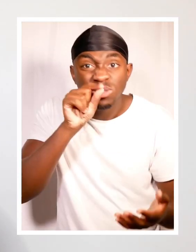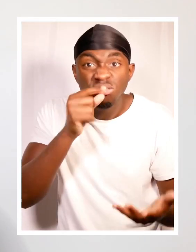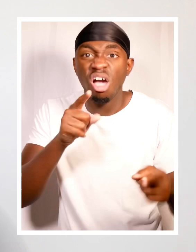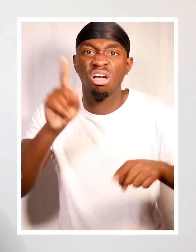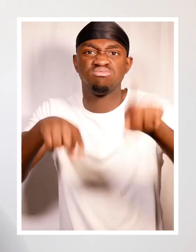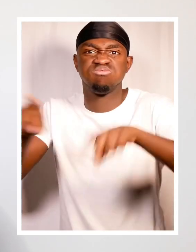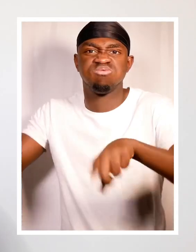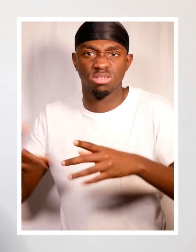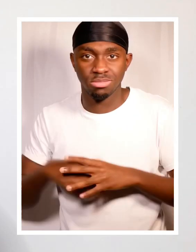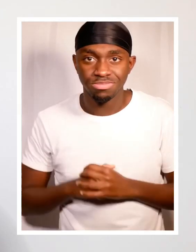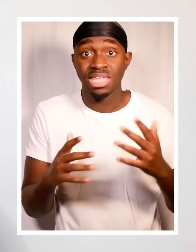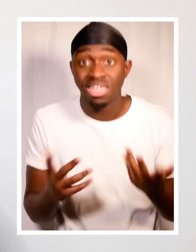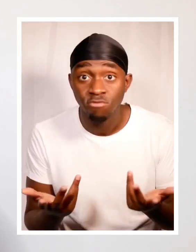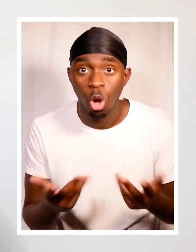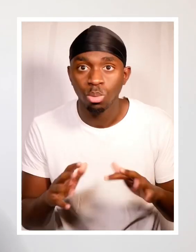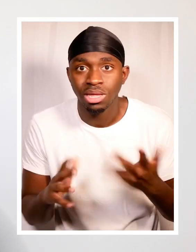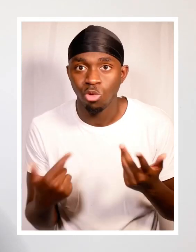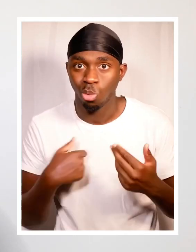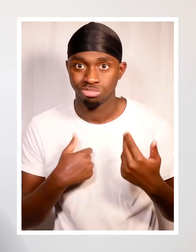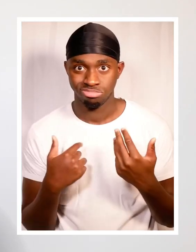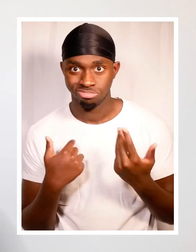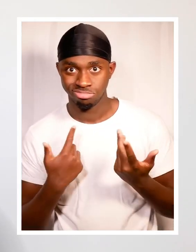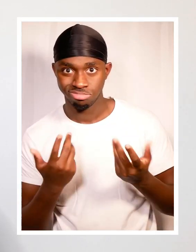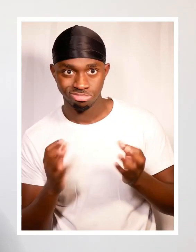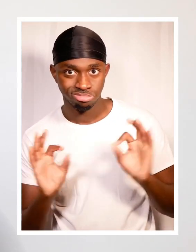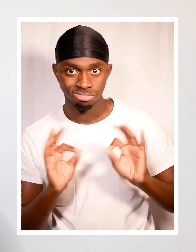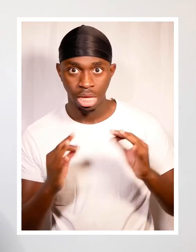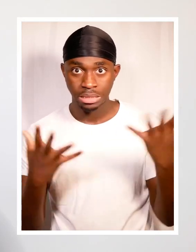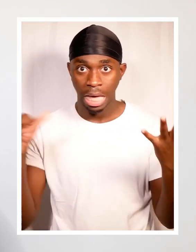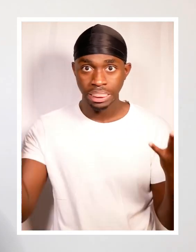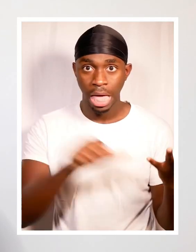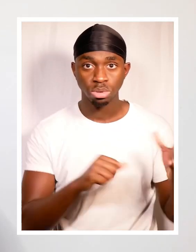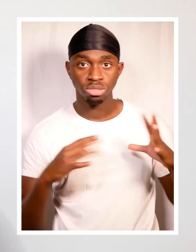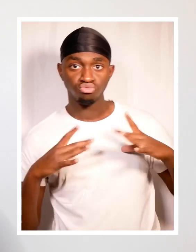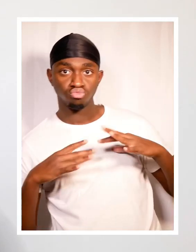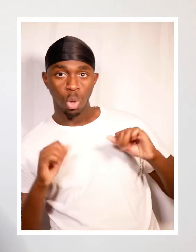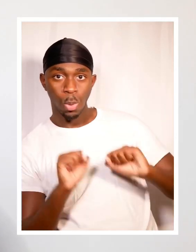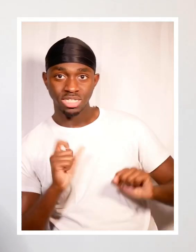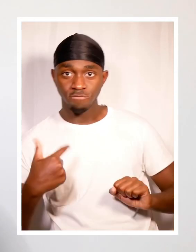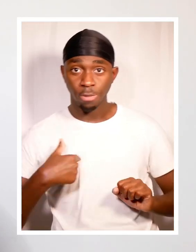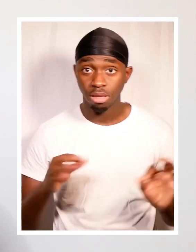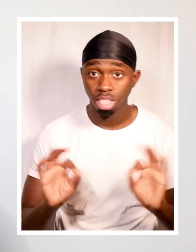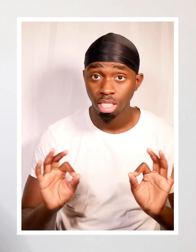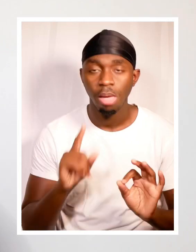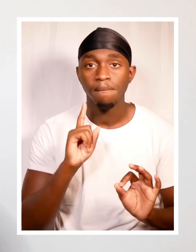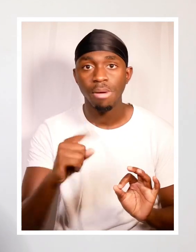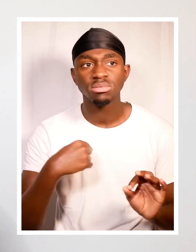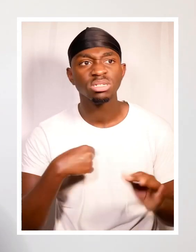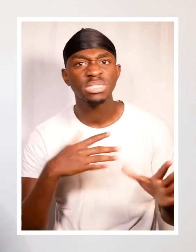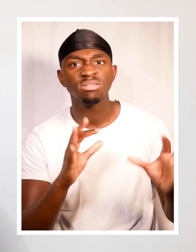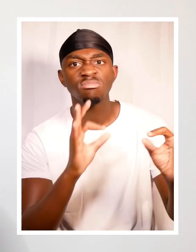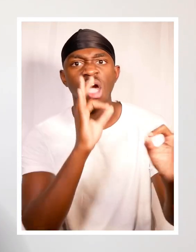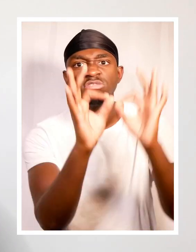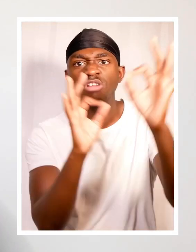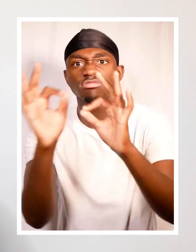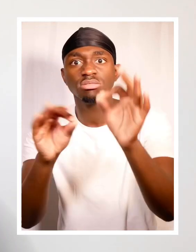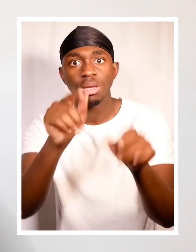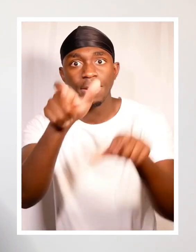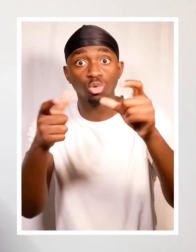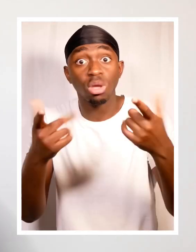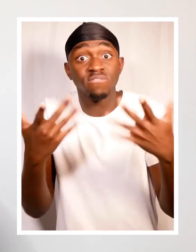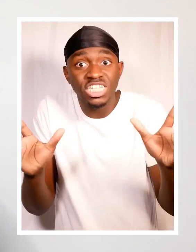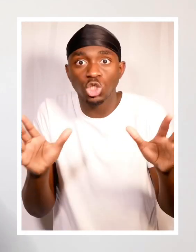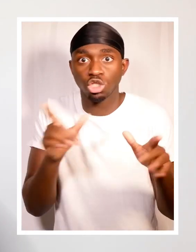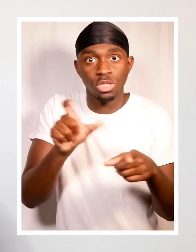that tended to be the case across the board so bear that in mind when you're thinking of whether you want to invest